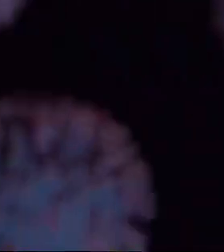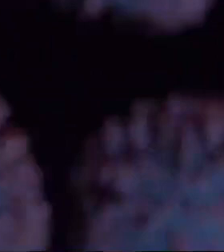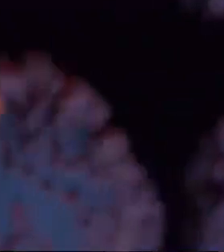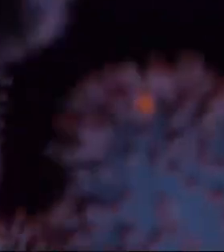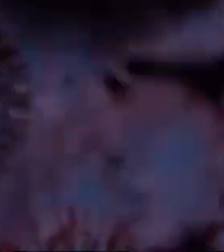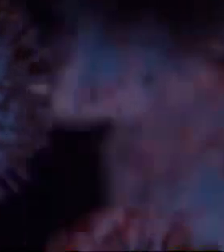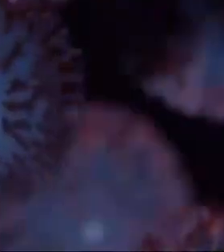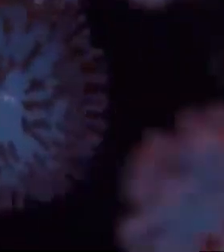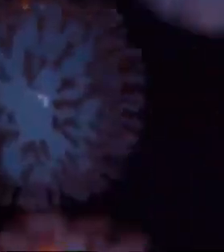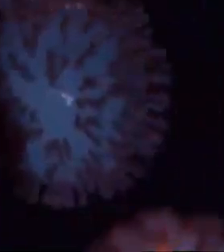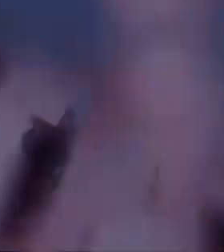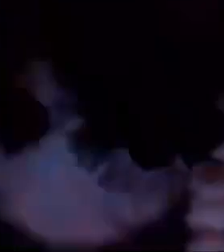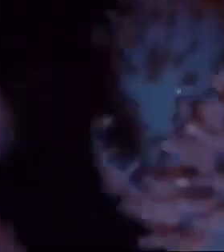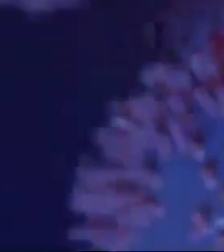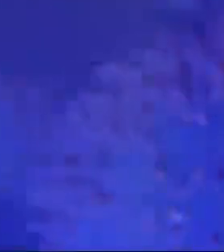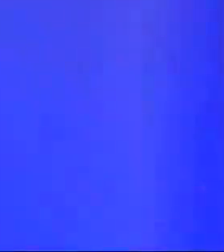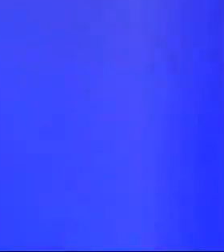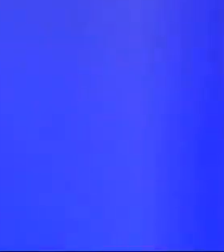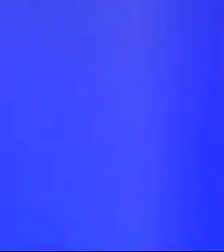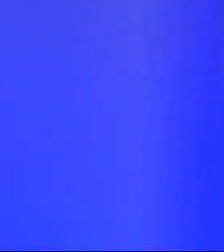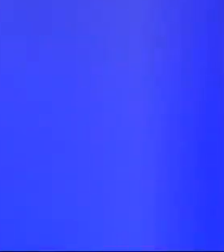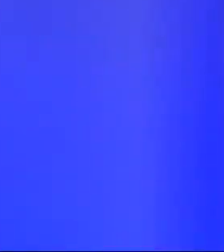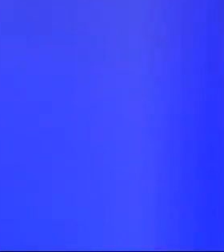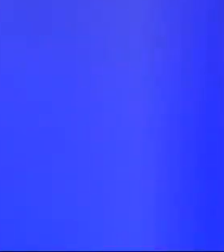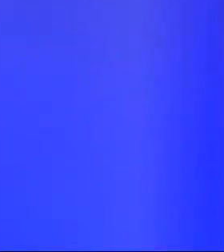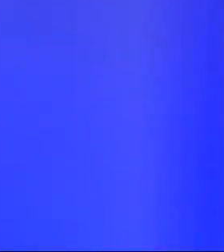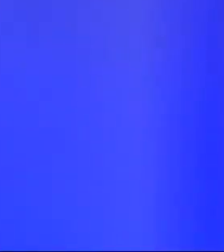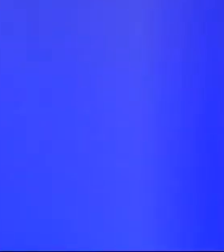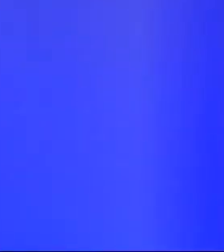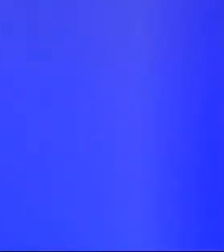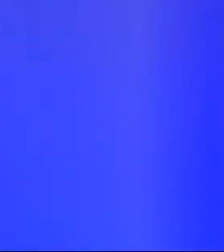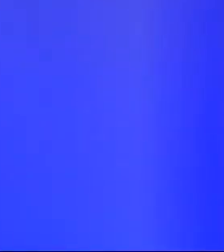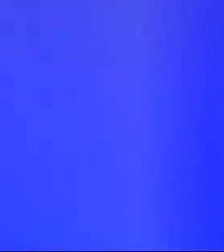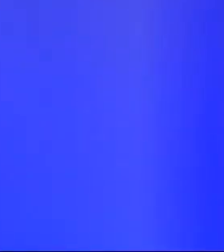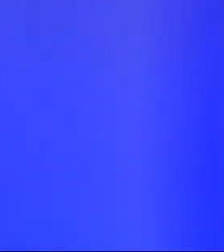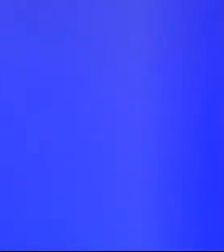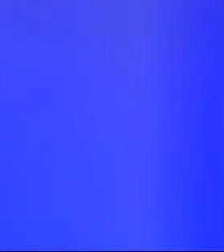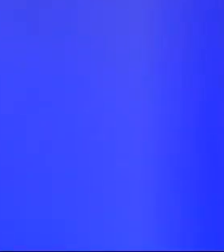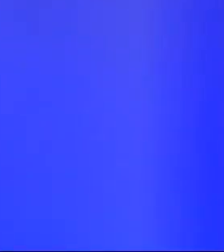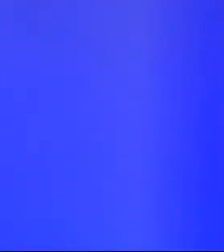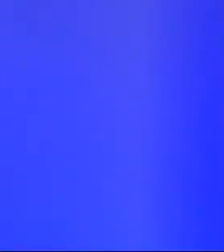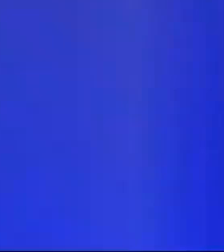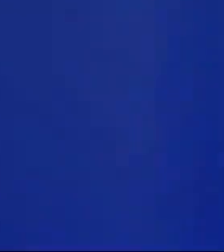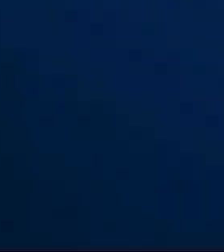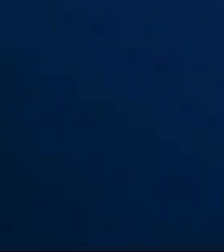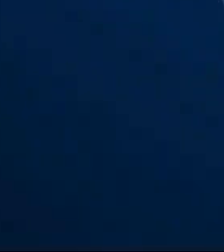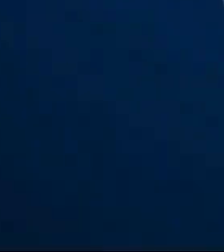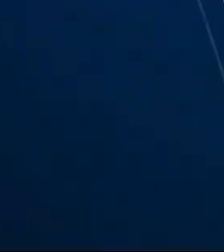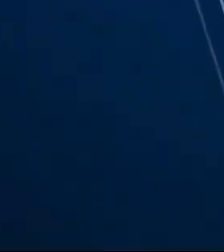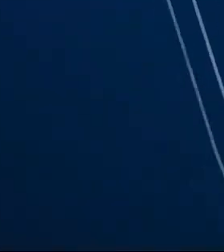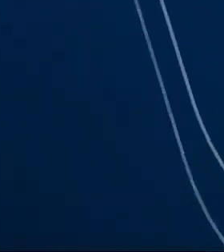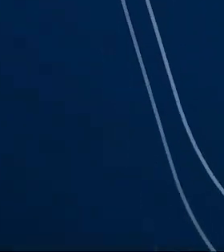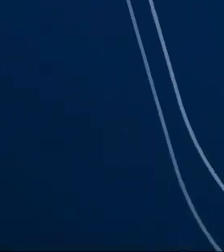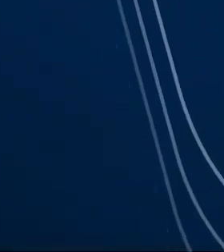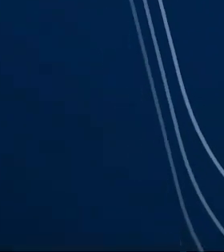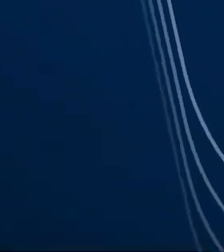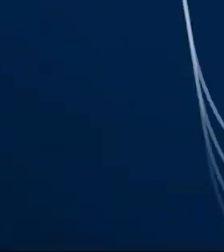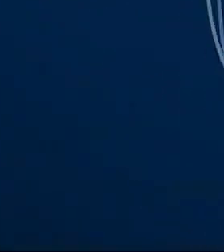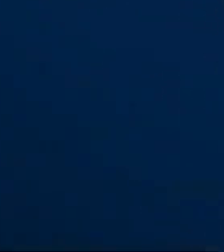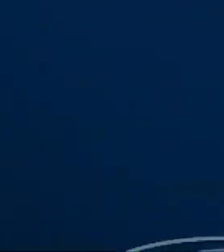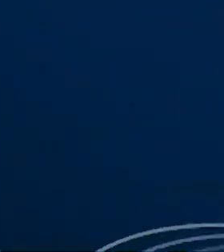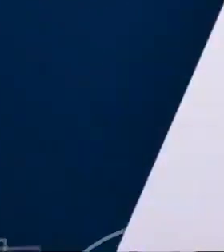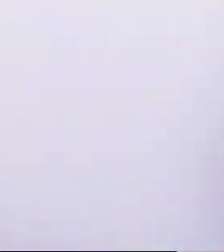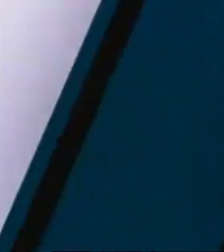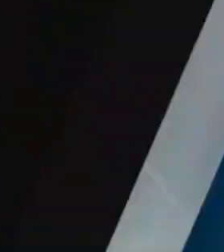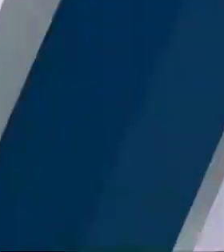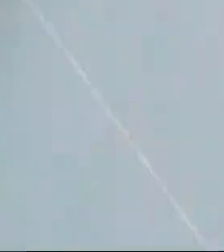Good morning. It is Friday, March 25th. Thank you so much for joining us right here on Facebook, on YouTube, and now on Twitter. A new study finds fitness may reduce the